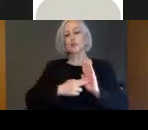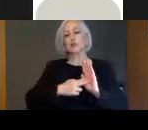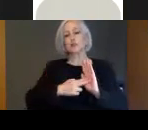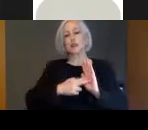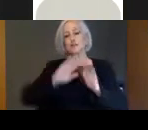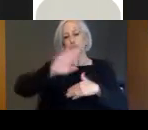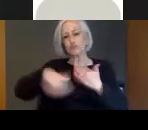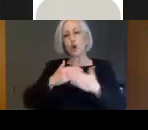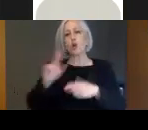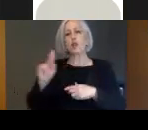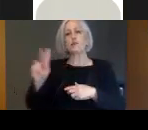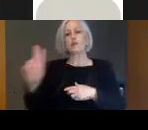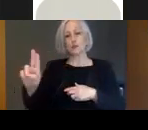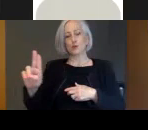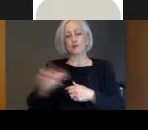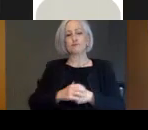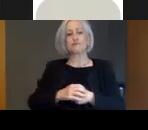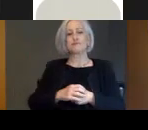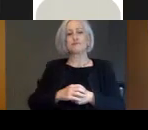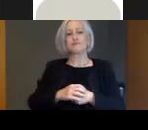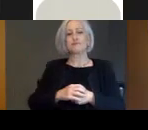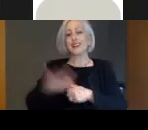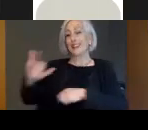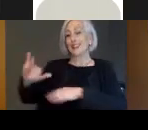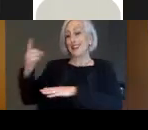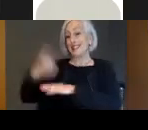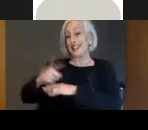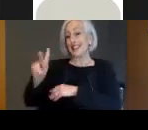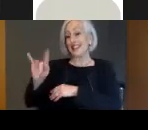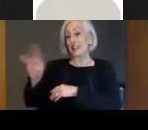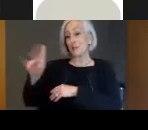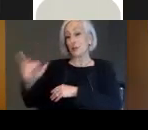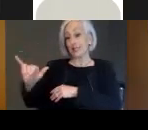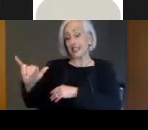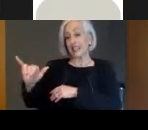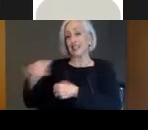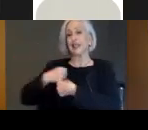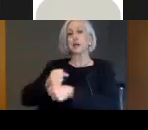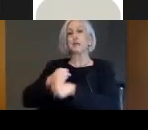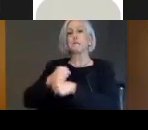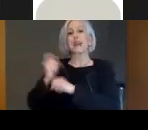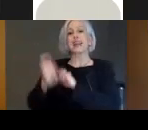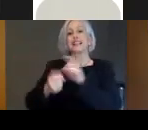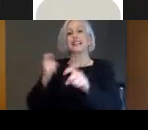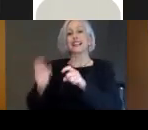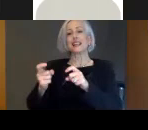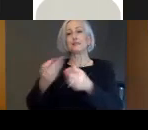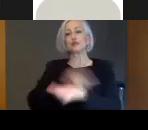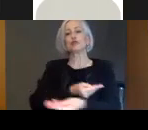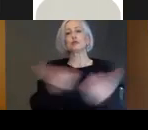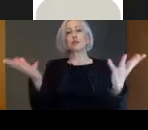particular day, Kimberly had made these nice gifts to show as our appreciation and the start of